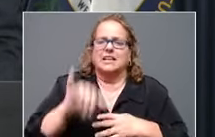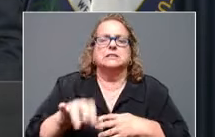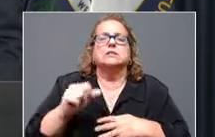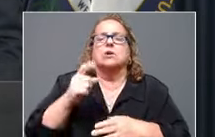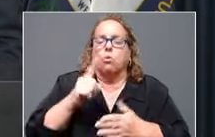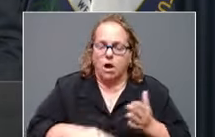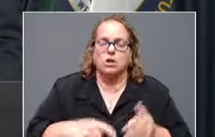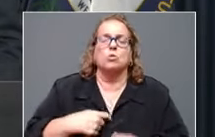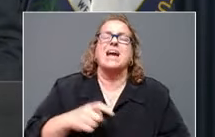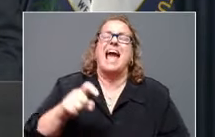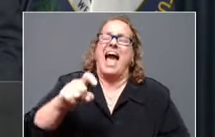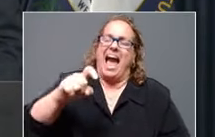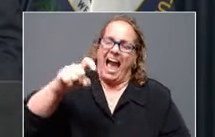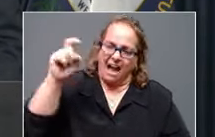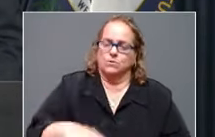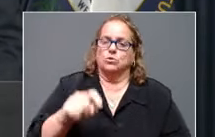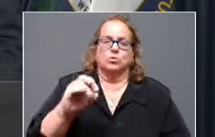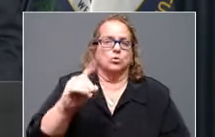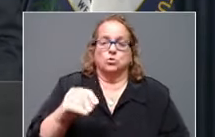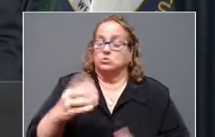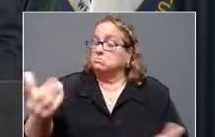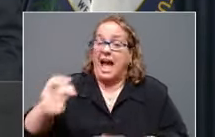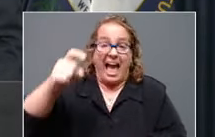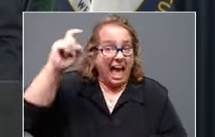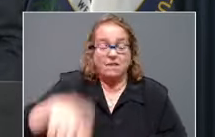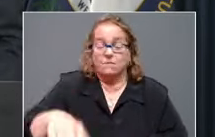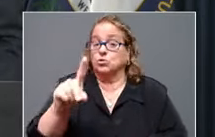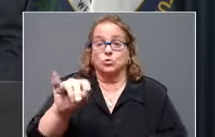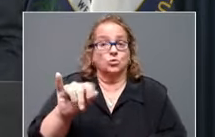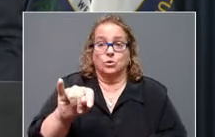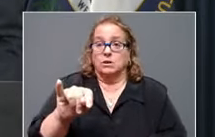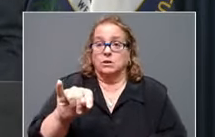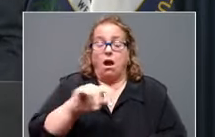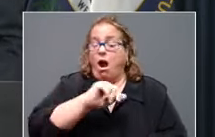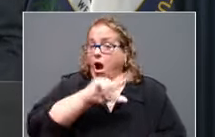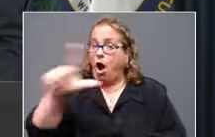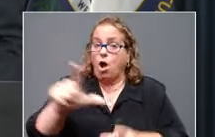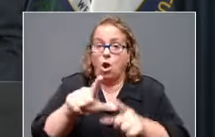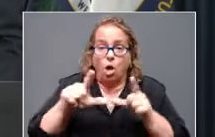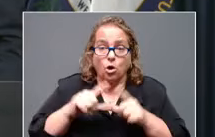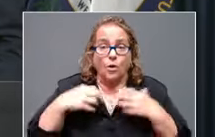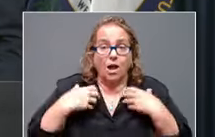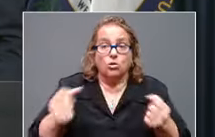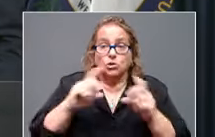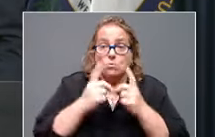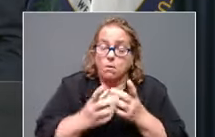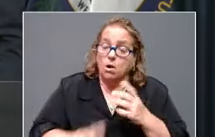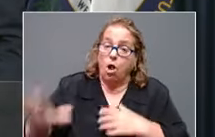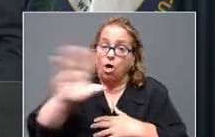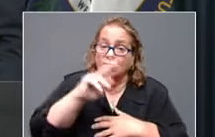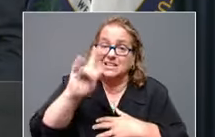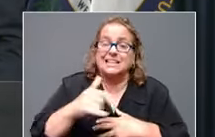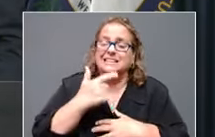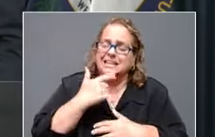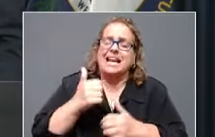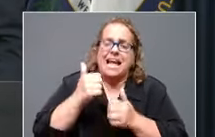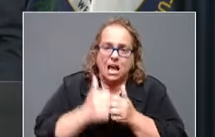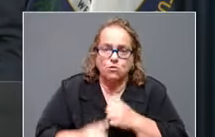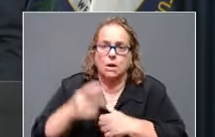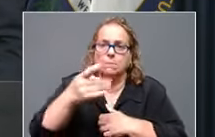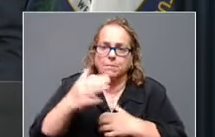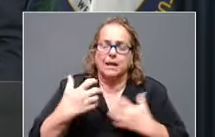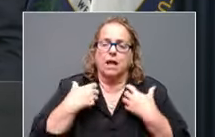is supportive of this requirement that kids and adults all wear masks while inside at